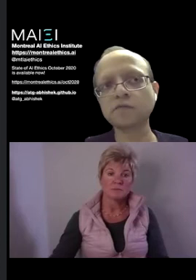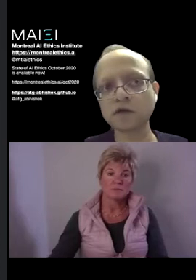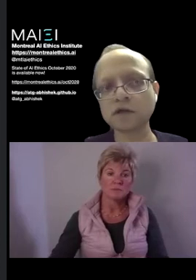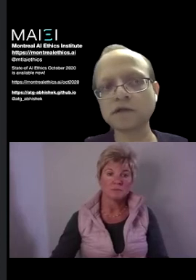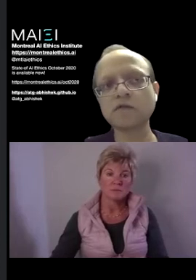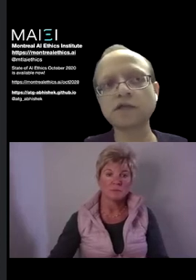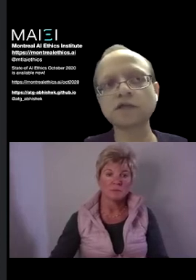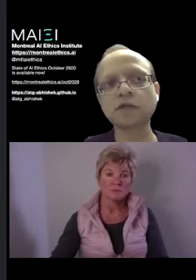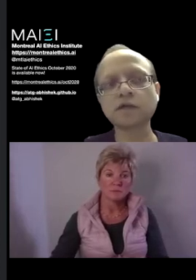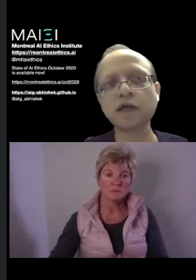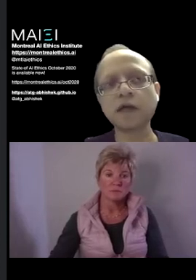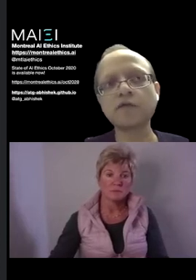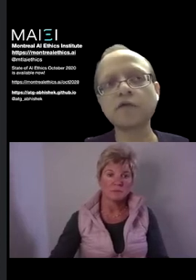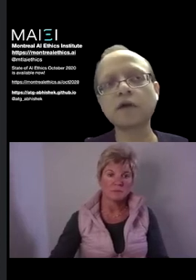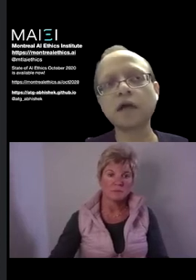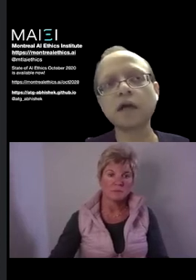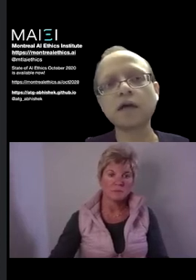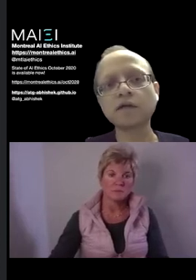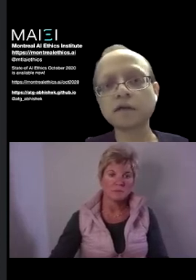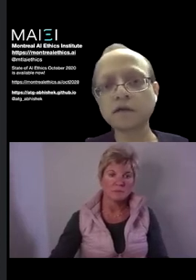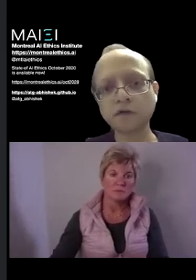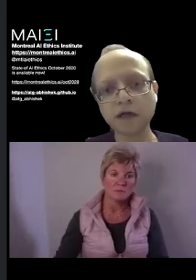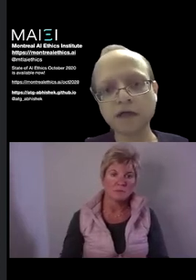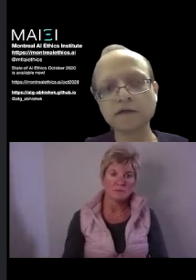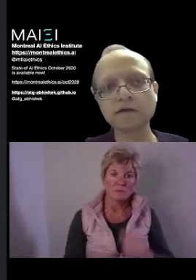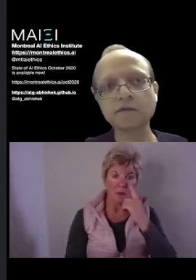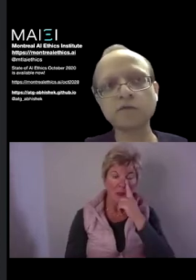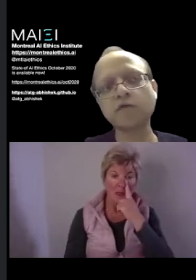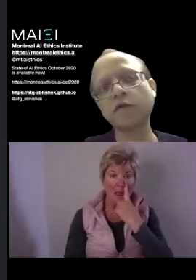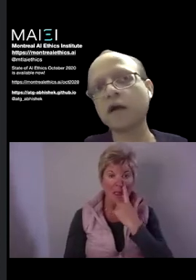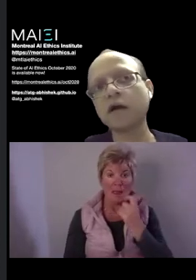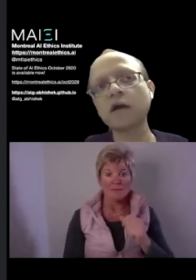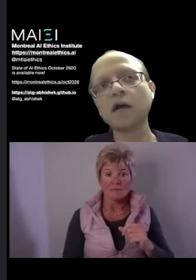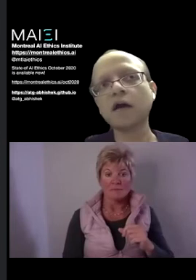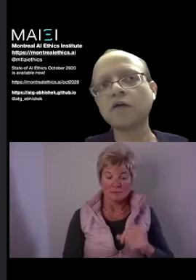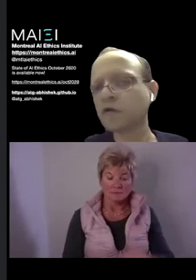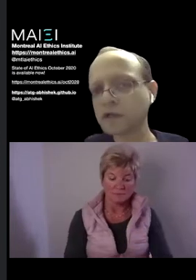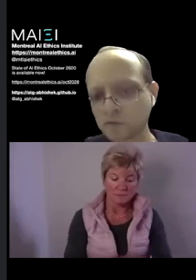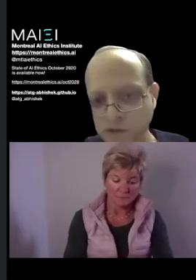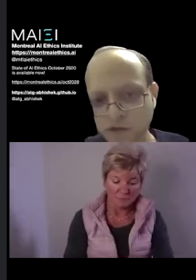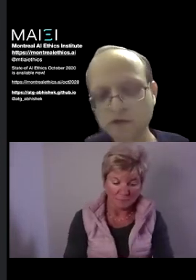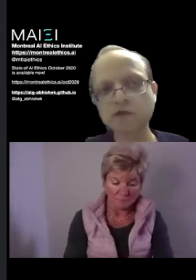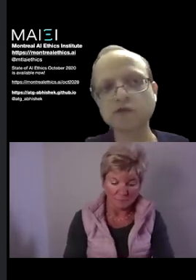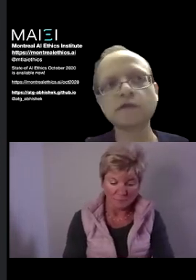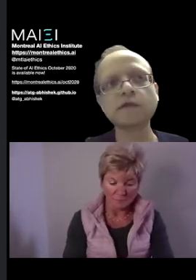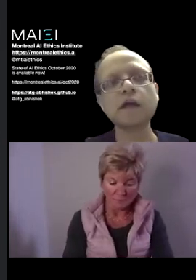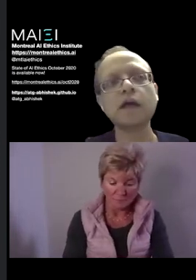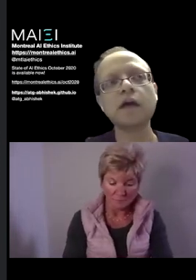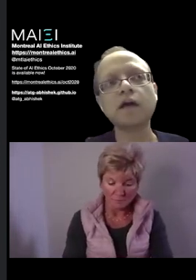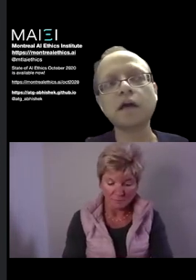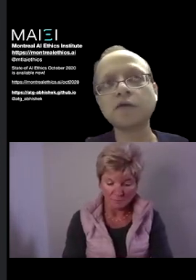that is an important consideration, because if you're certifying a system to be fair, according to which